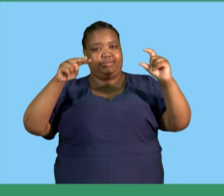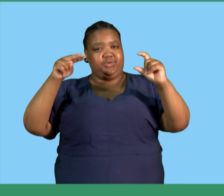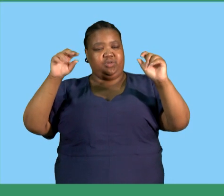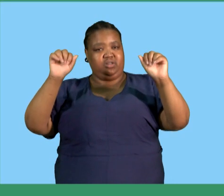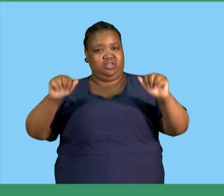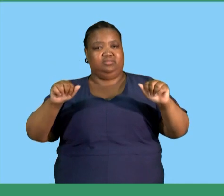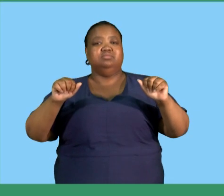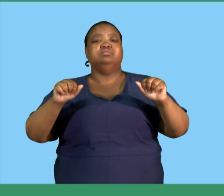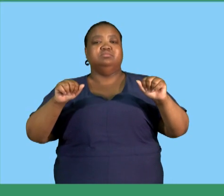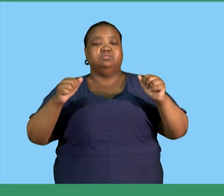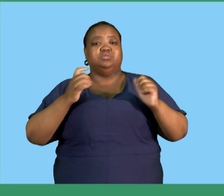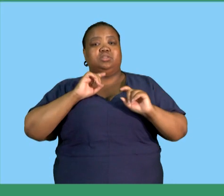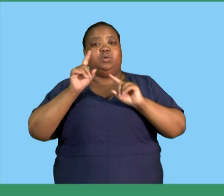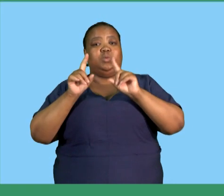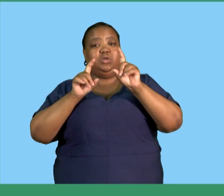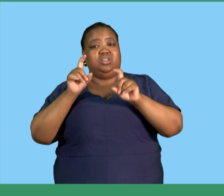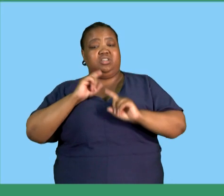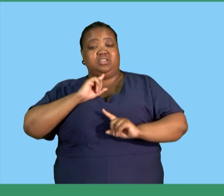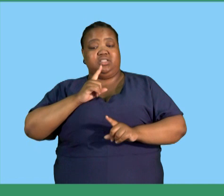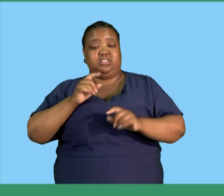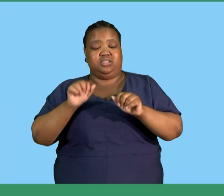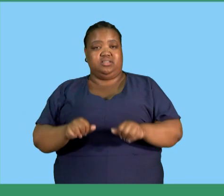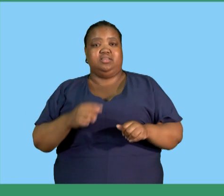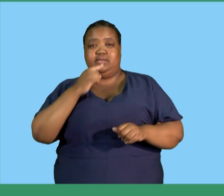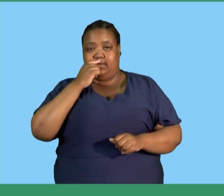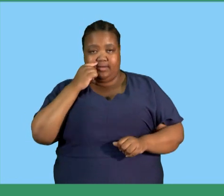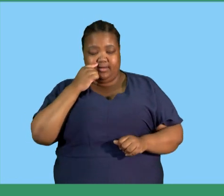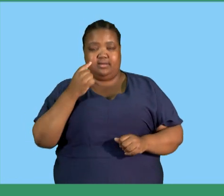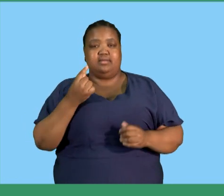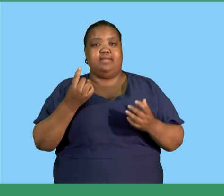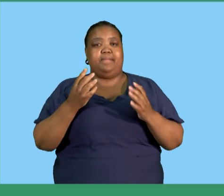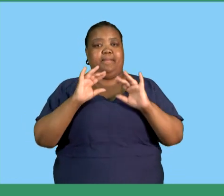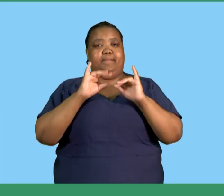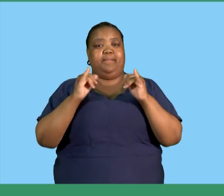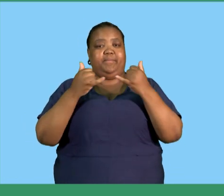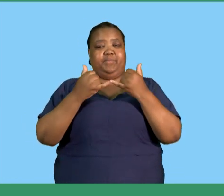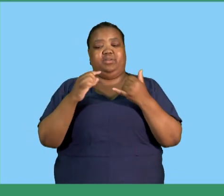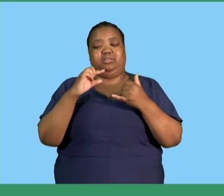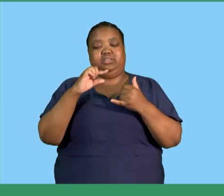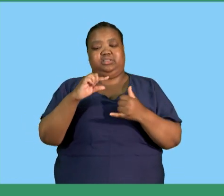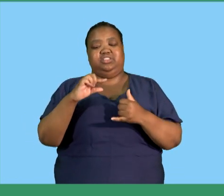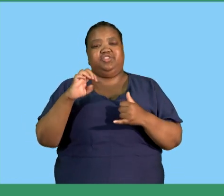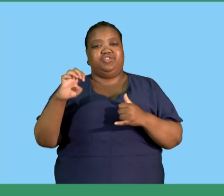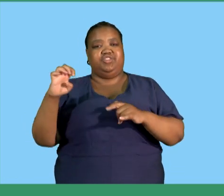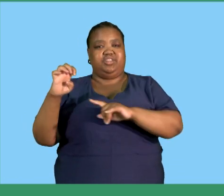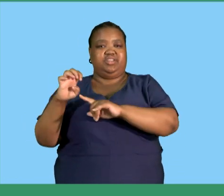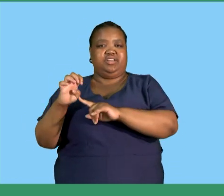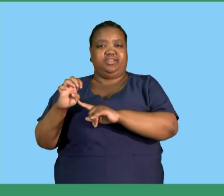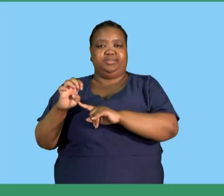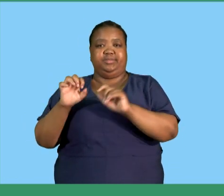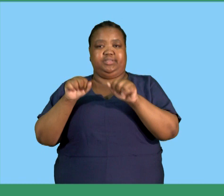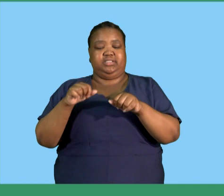read the scenario below and answer the questions that follow. The name of the business is G Digital Tech, which is